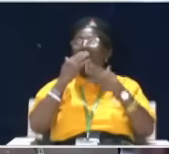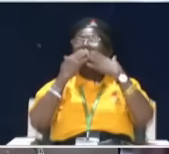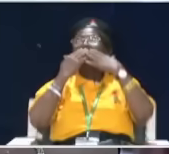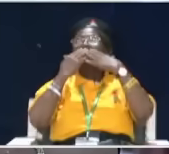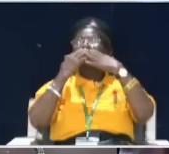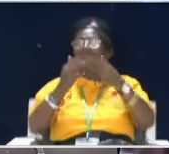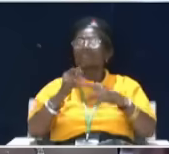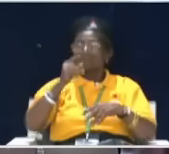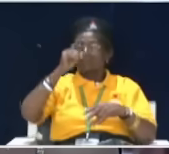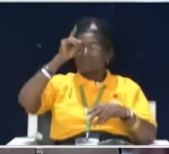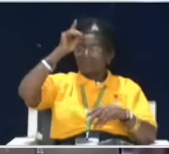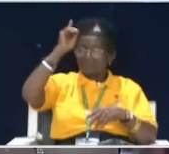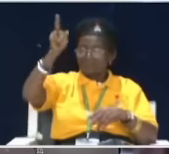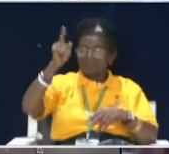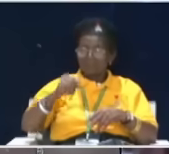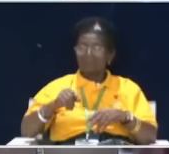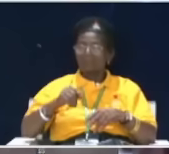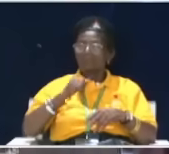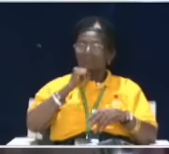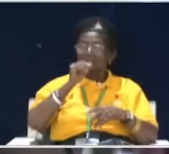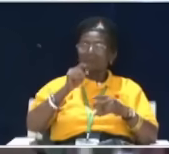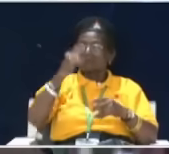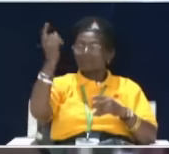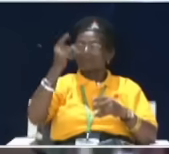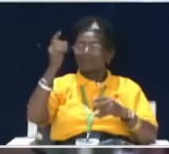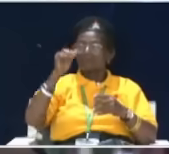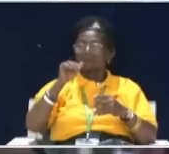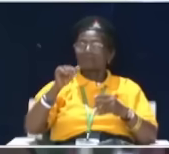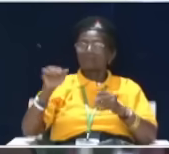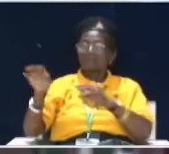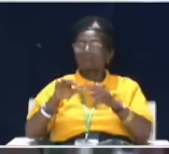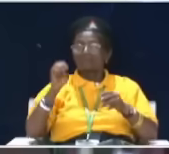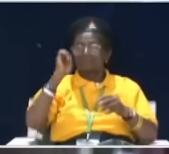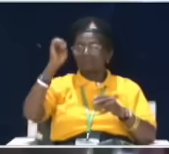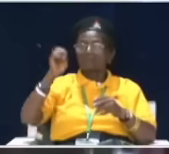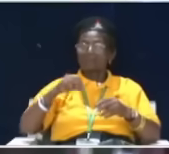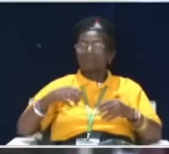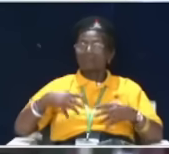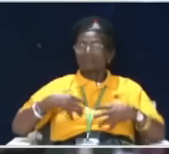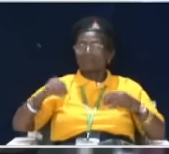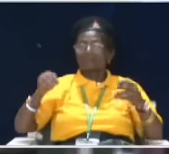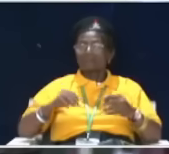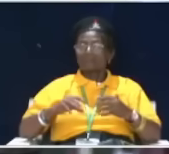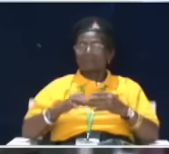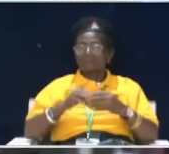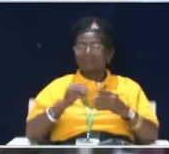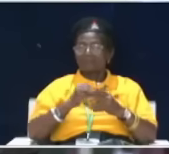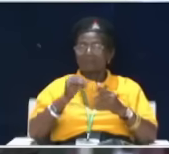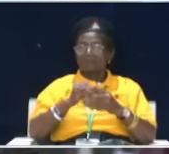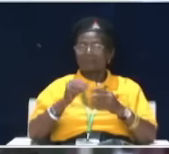you. And not only does he choose people because of